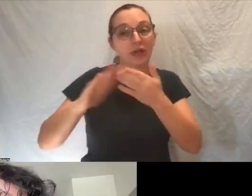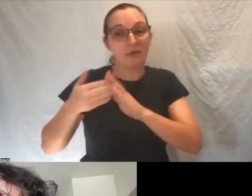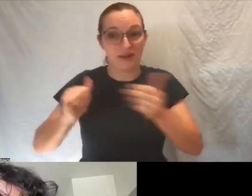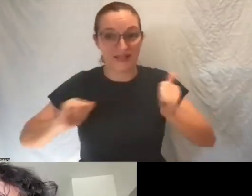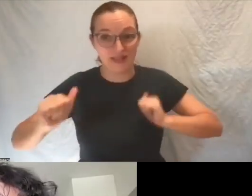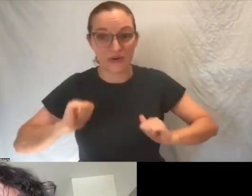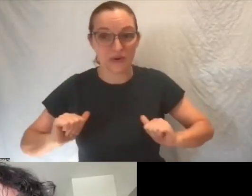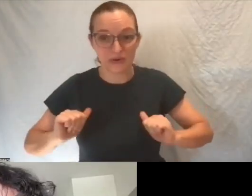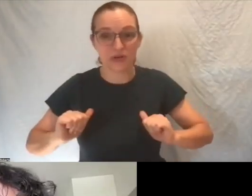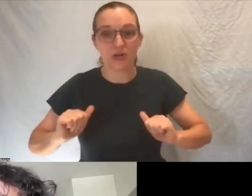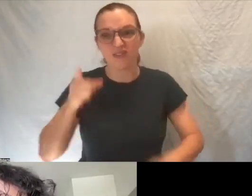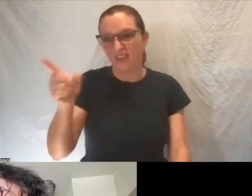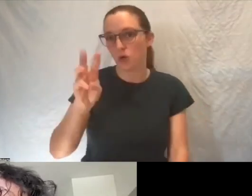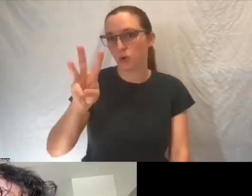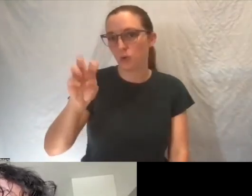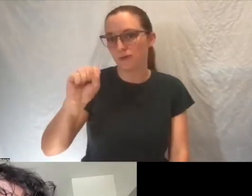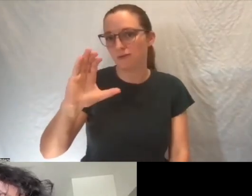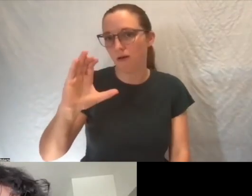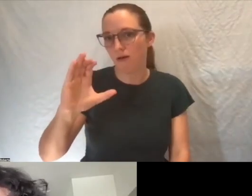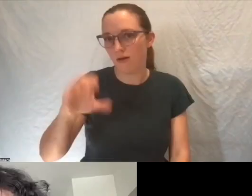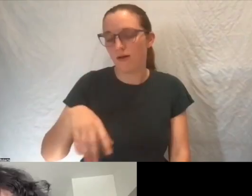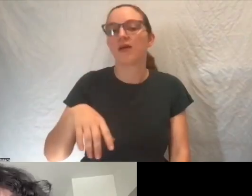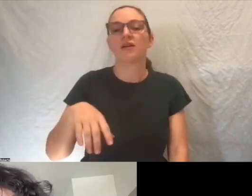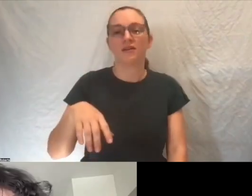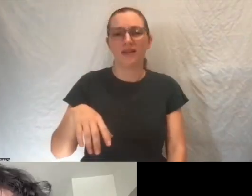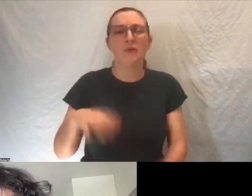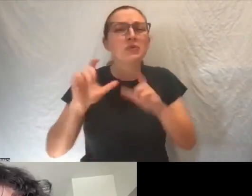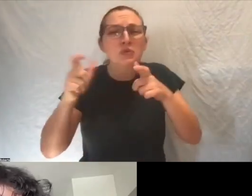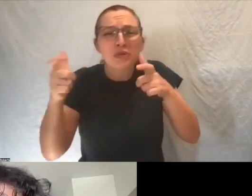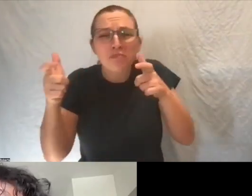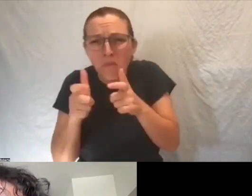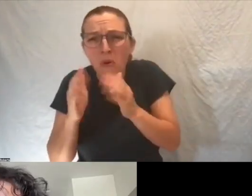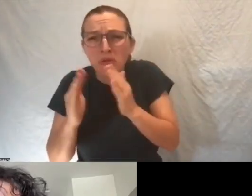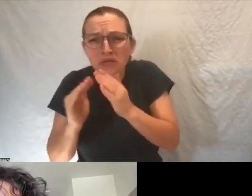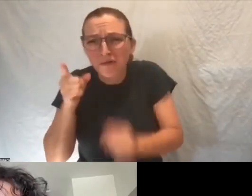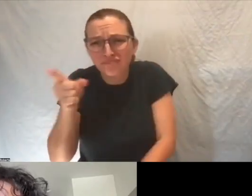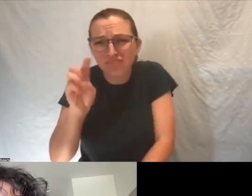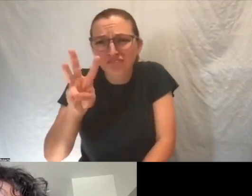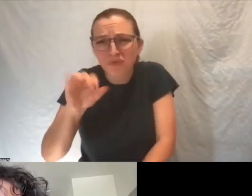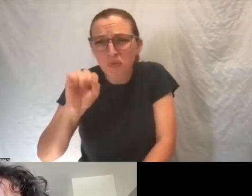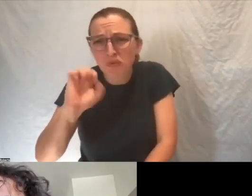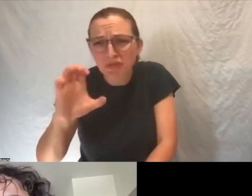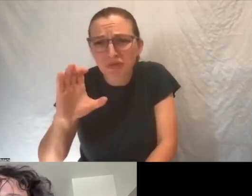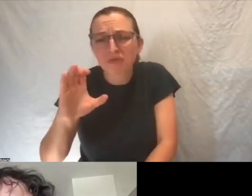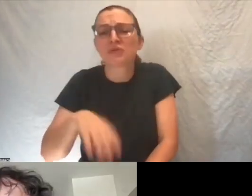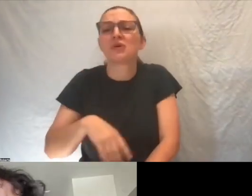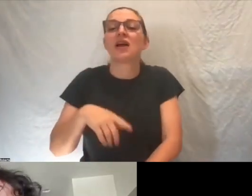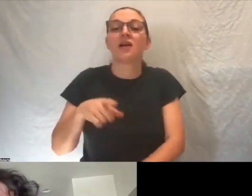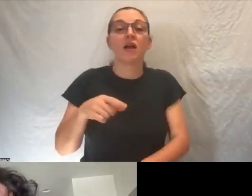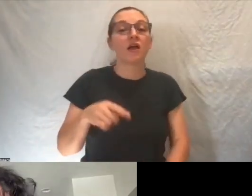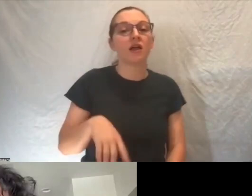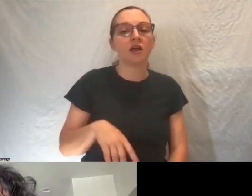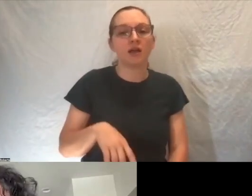I had in Wisconsin, from a very small town in Wisconsin. And I was just on